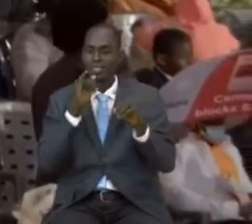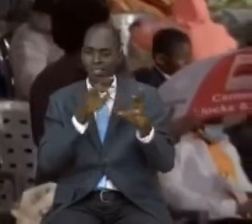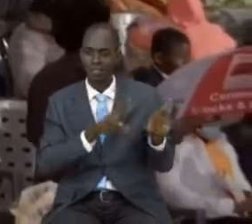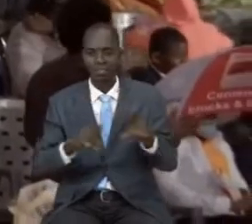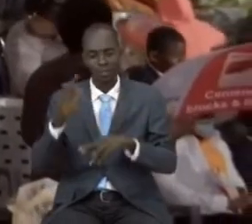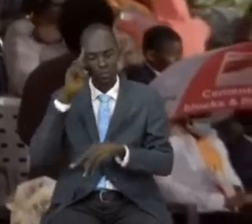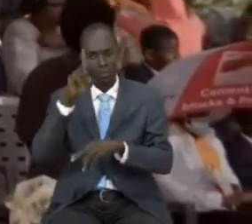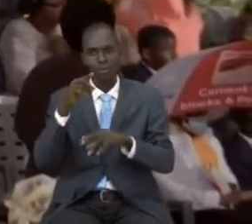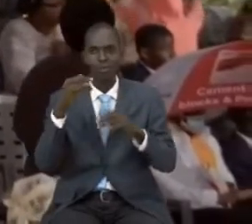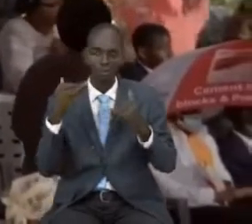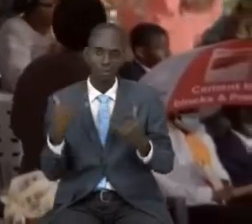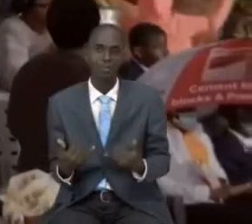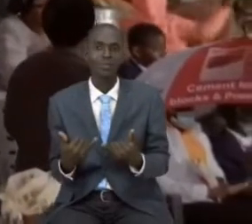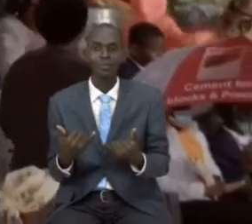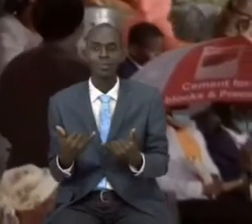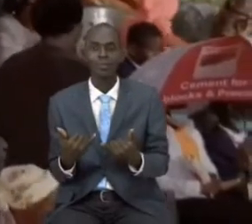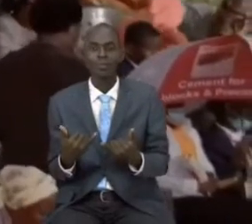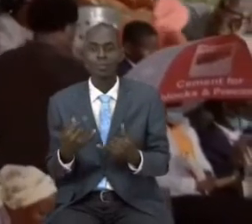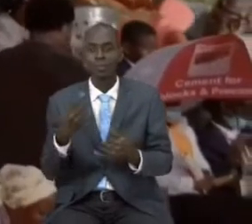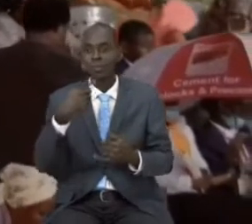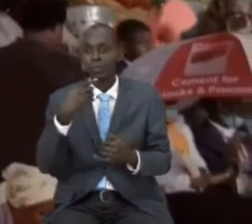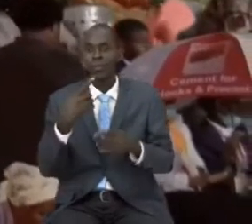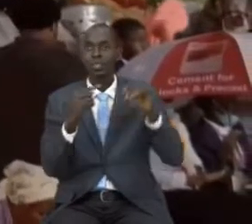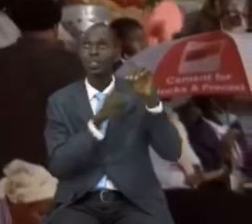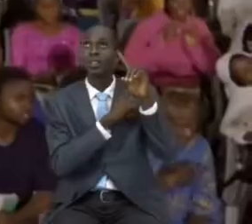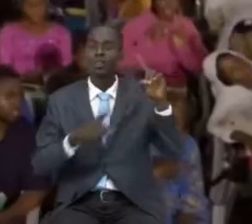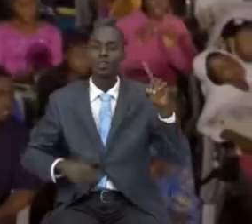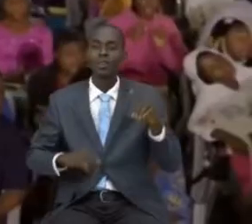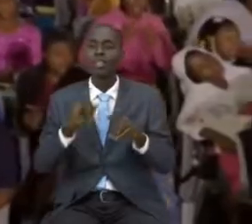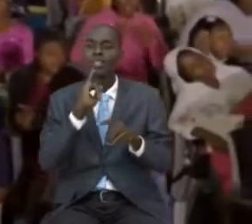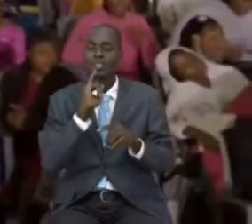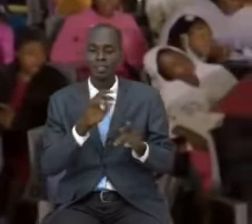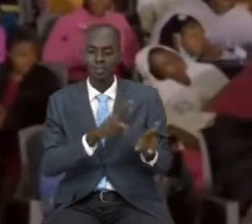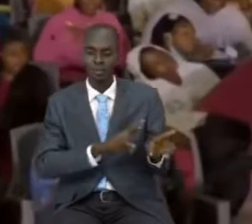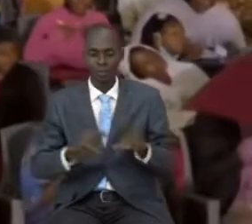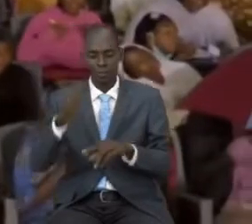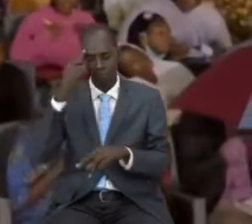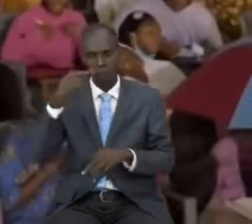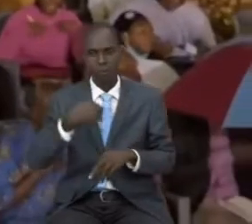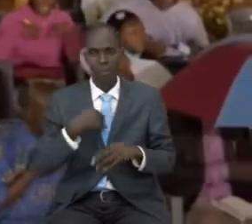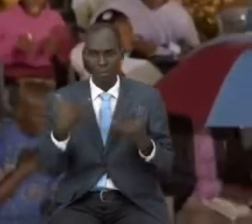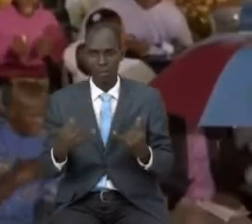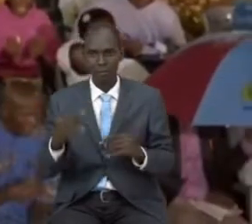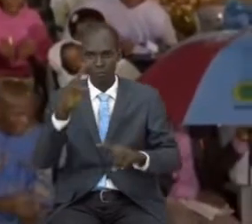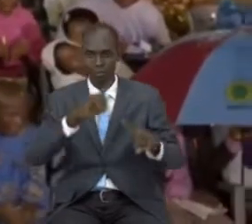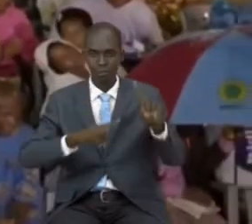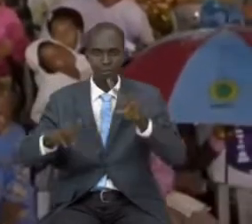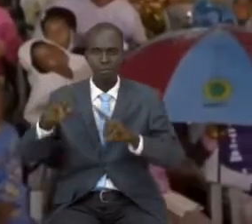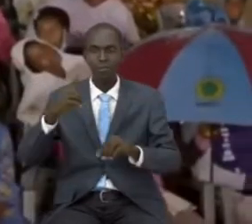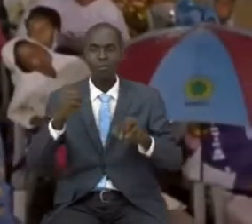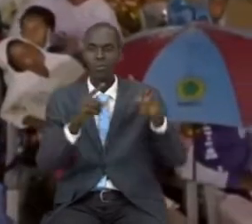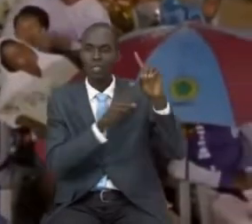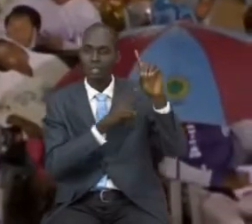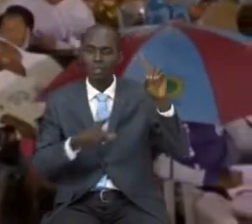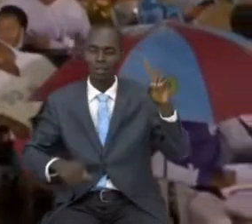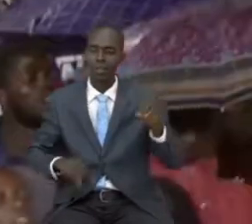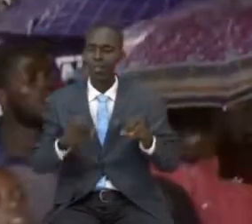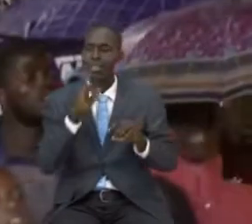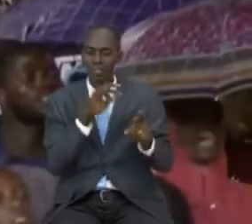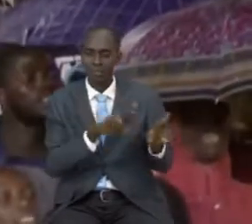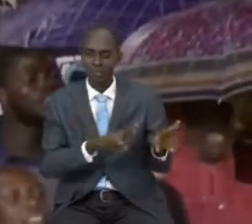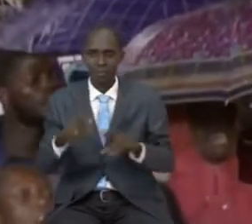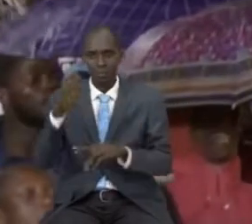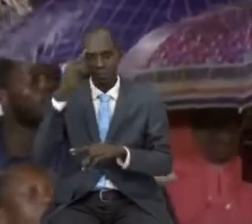now. Say, the Lord is ready for me now. Say, the Lord is ready for me